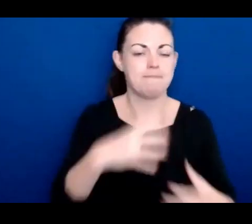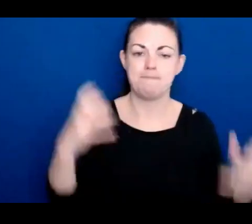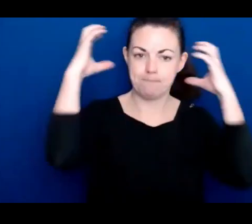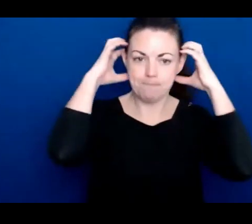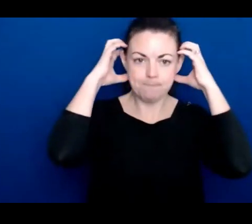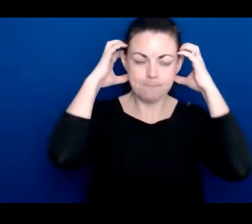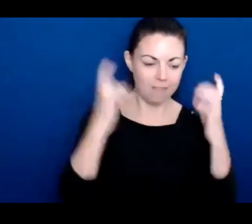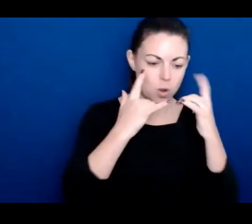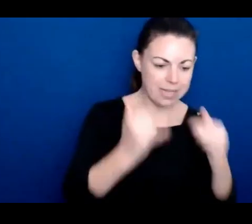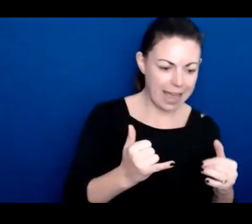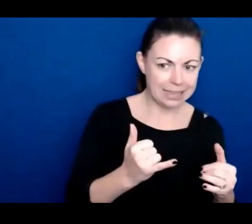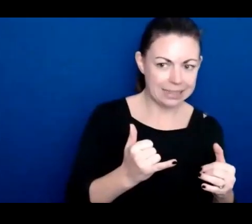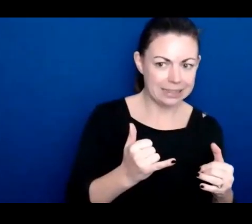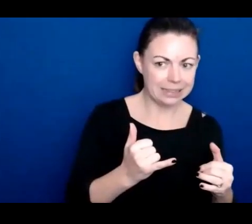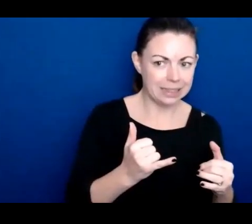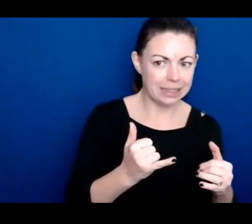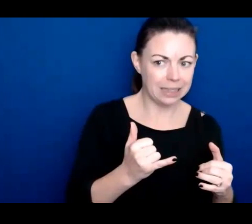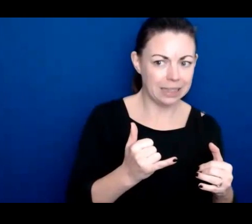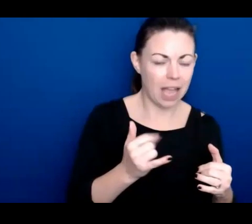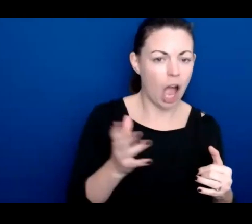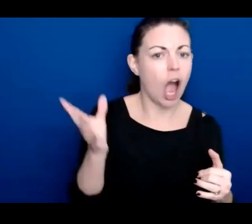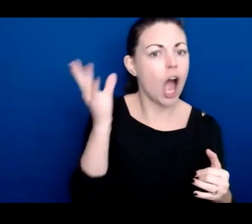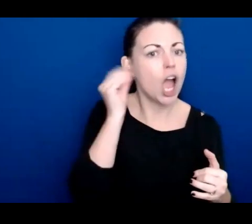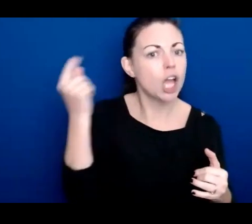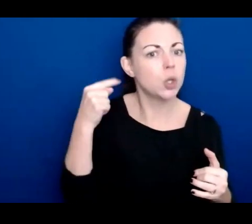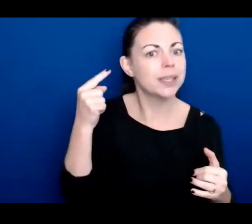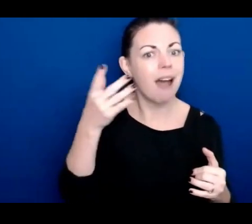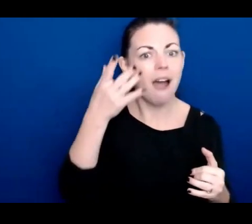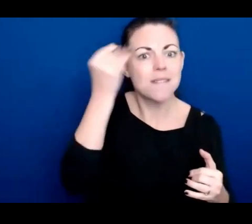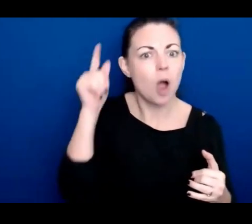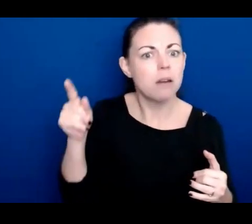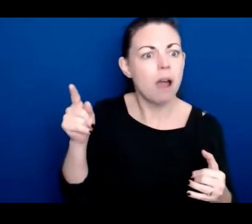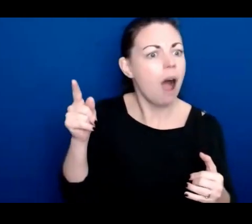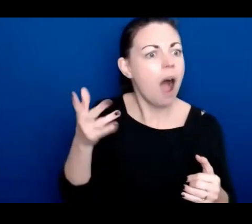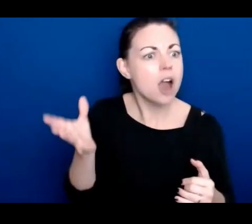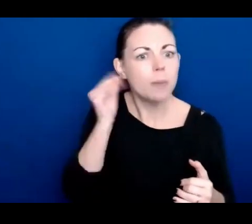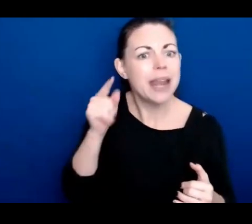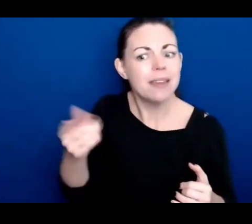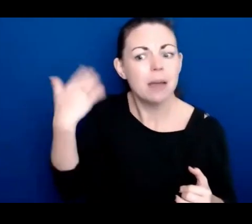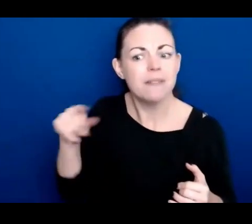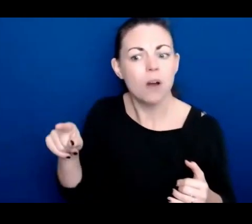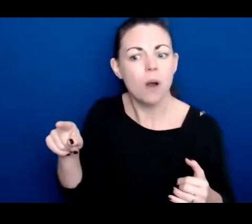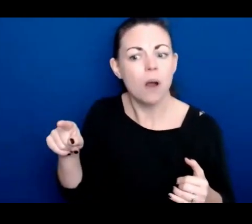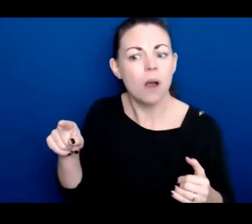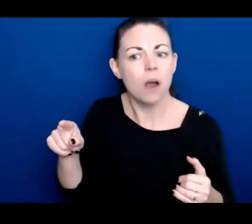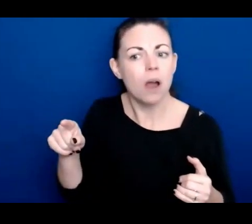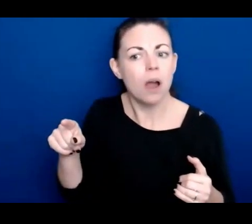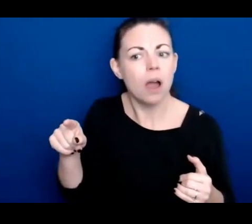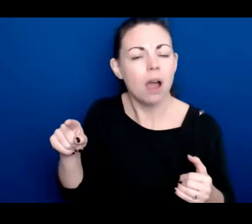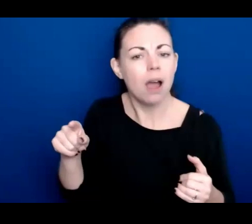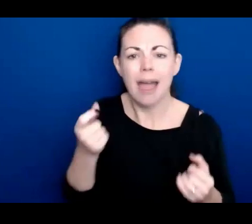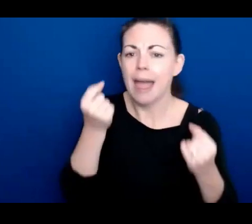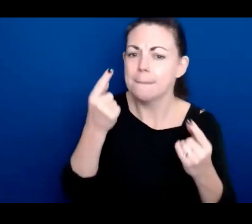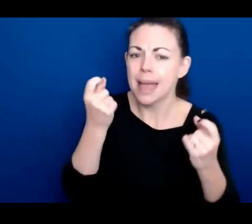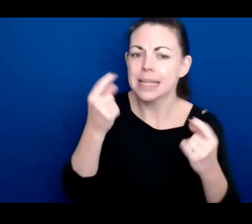the kit. I actually began to hear noises that I'd forgotten I wasn't hearing anymore. And it kind of all made sense then, why I'm